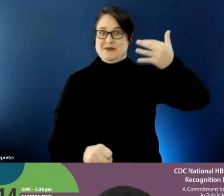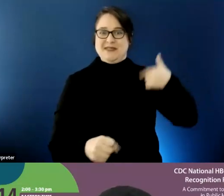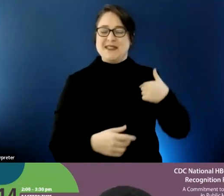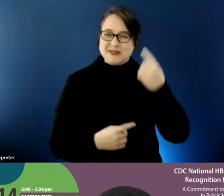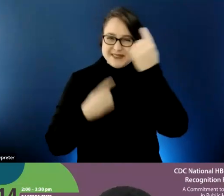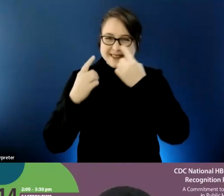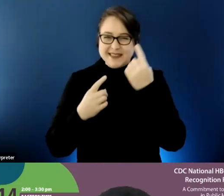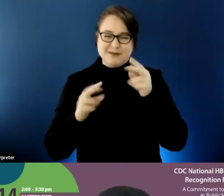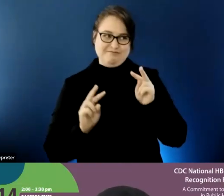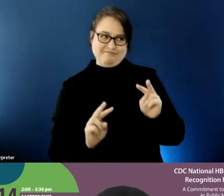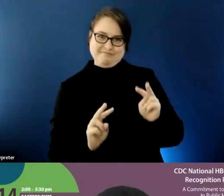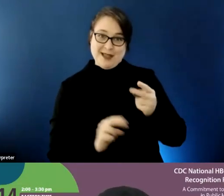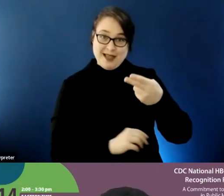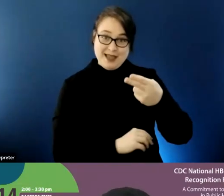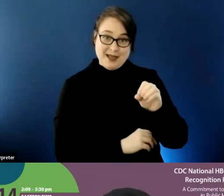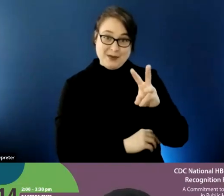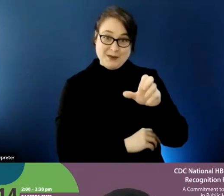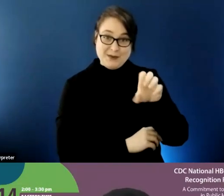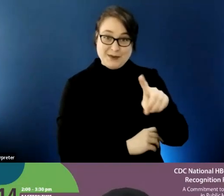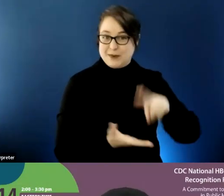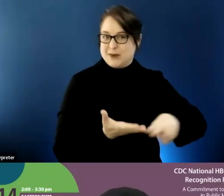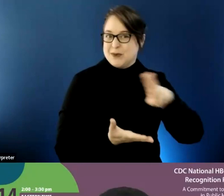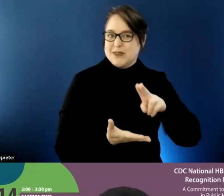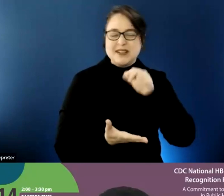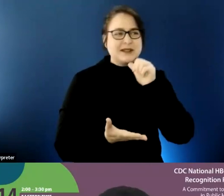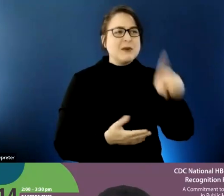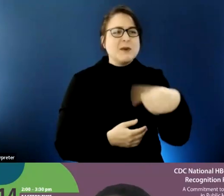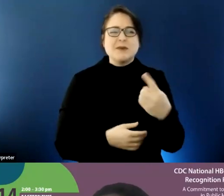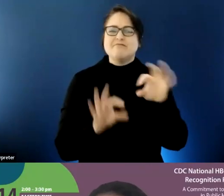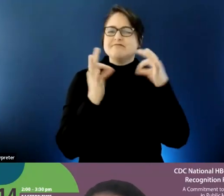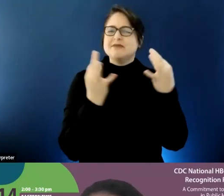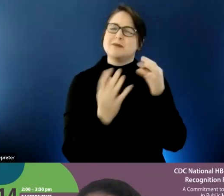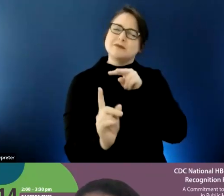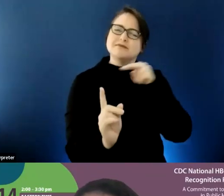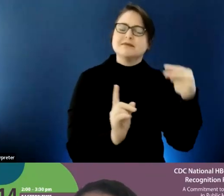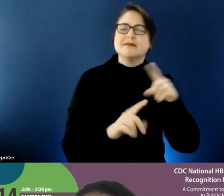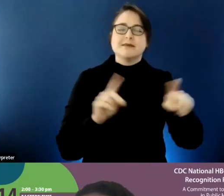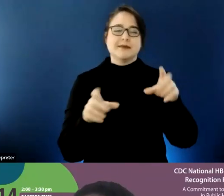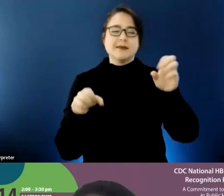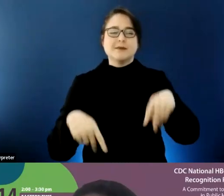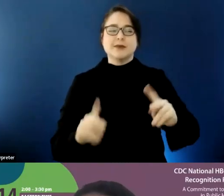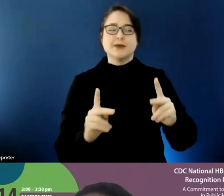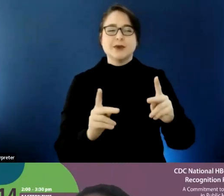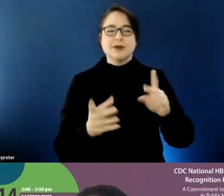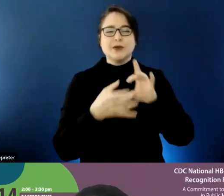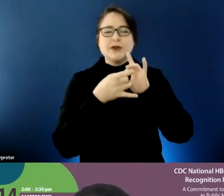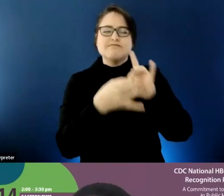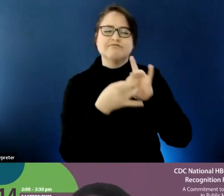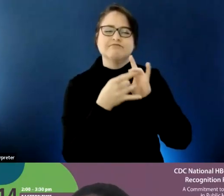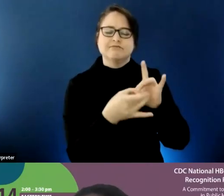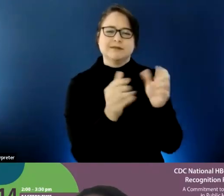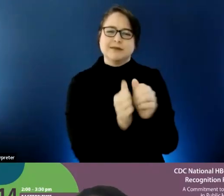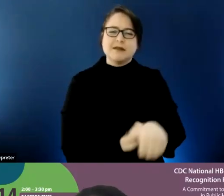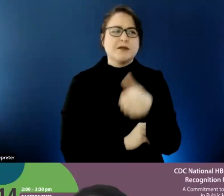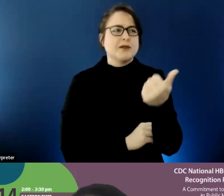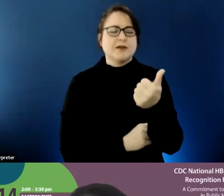looking at Howard University and not only just the family perspective, but also the opportunity to engage with others and the rich cultural history